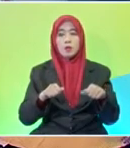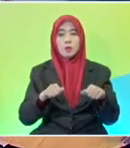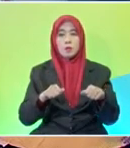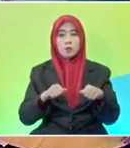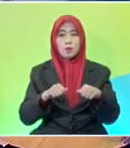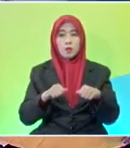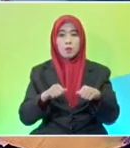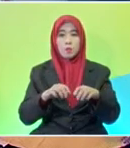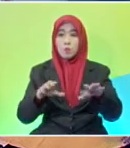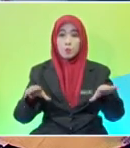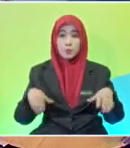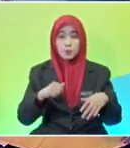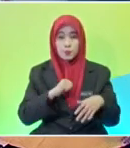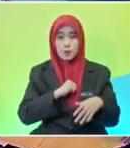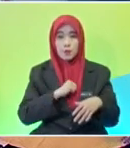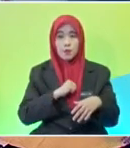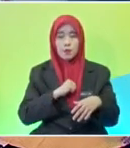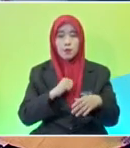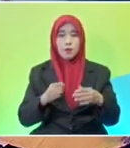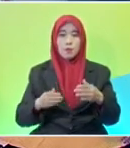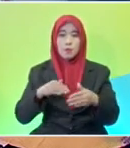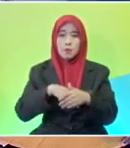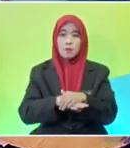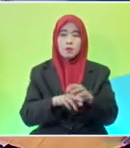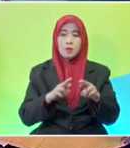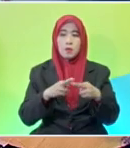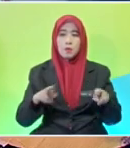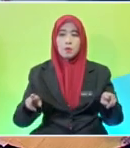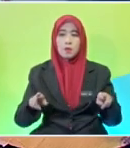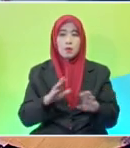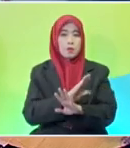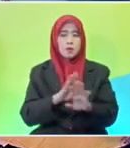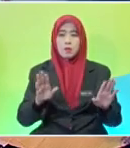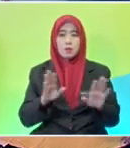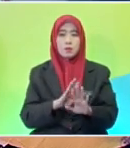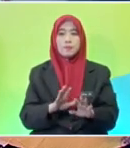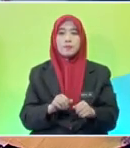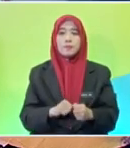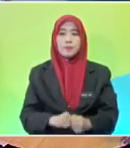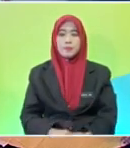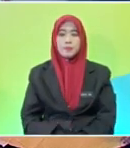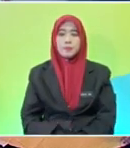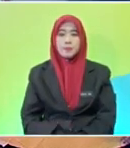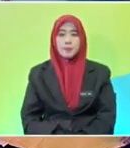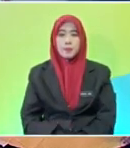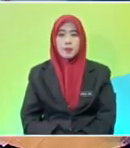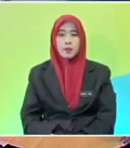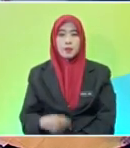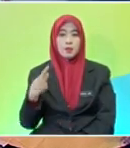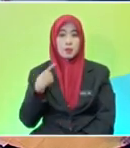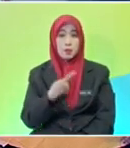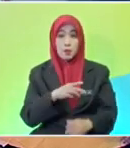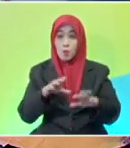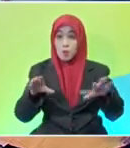the ribbon like this. At the sides. Yes. You don't need to bind it. Just use the ribbon. Yes. Mm-hmm. And it look nicer. And then make it